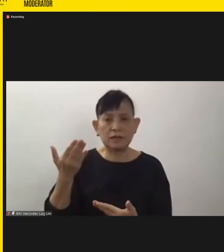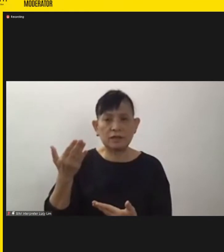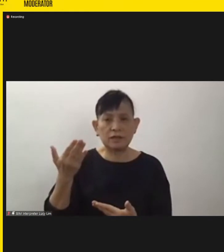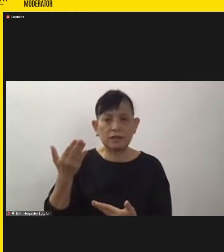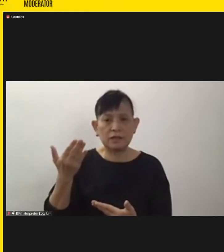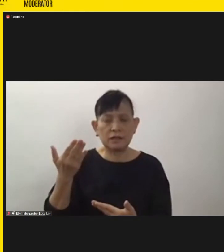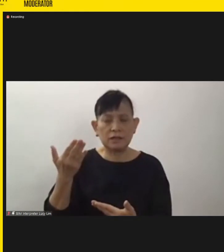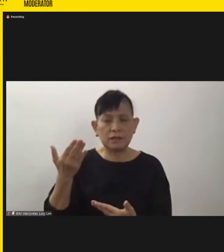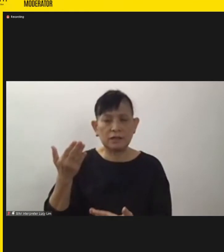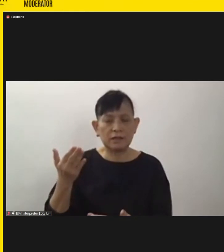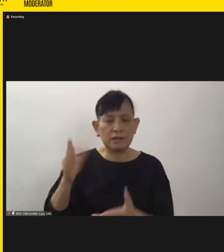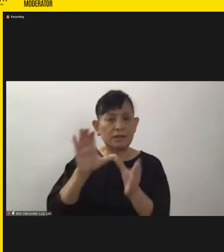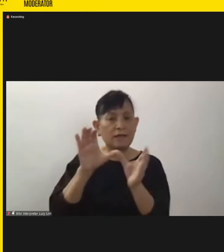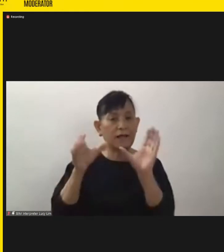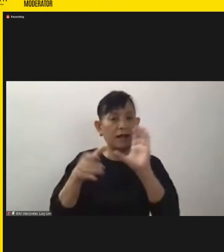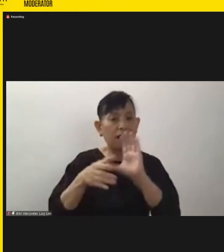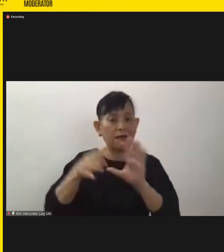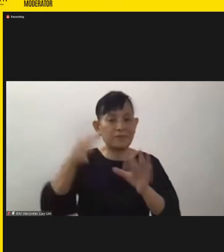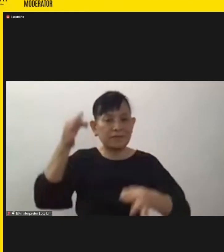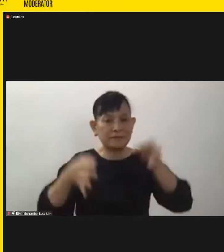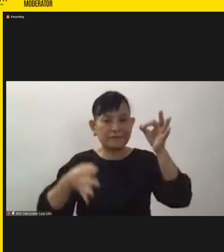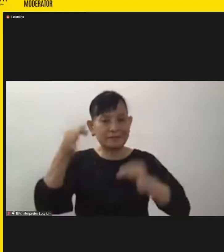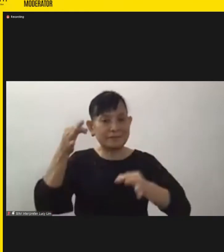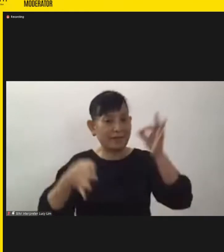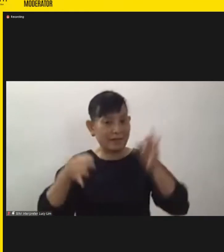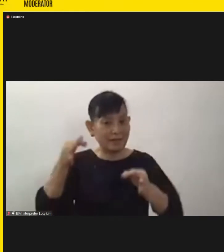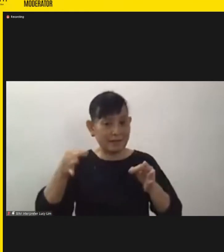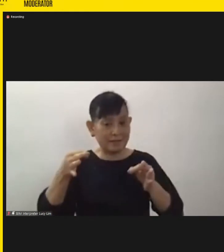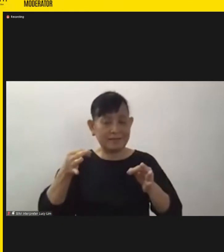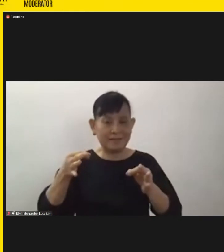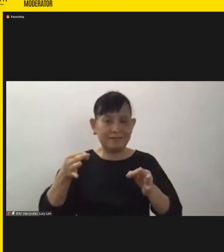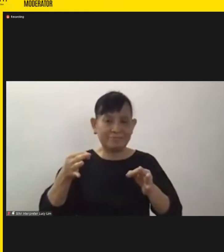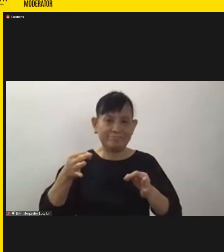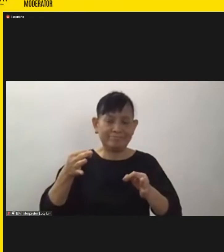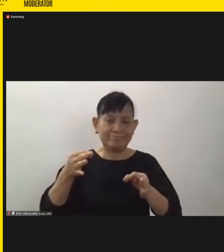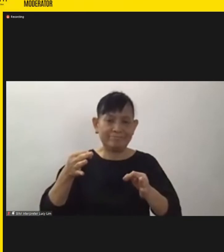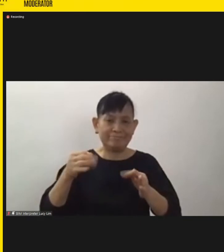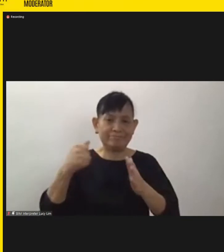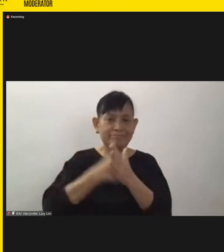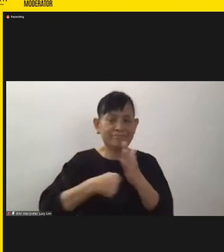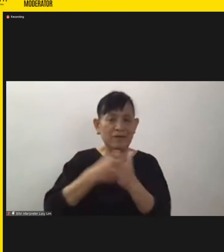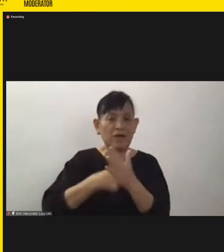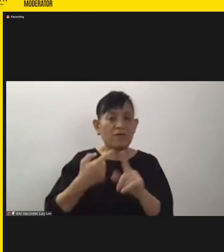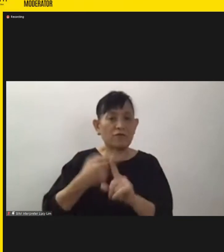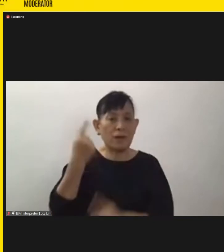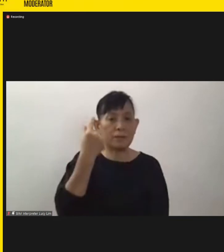our climate justice warrior, Heng, from Greenpeace.